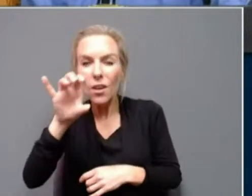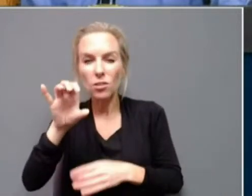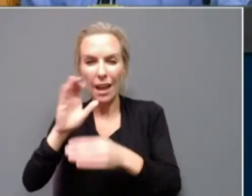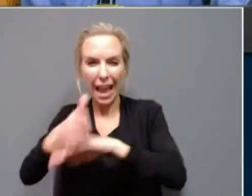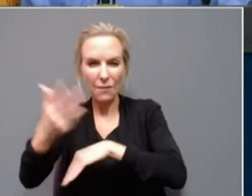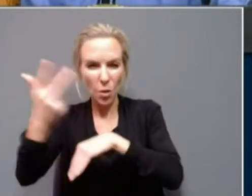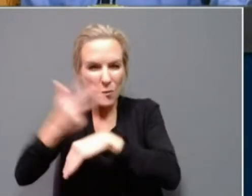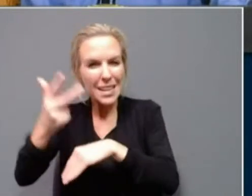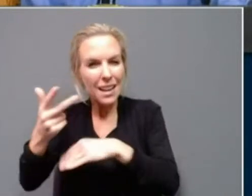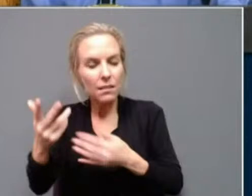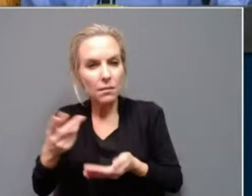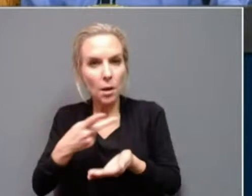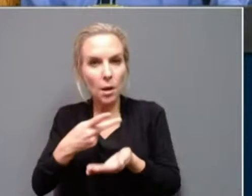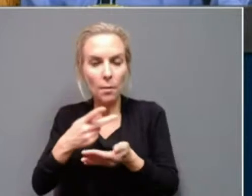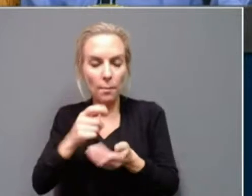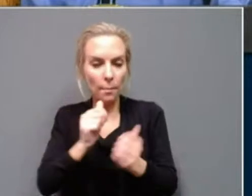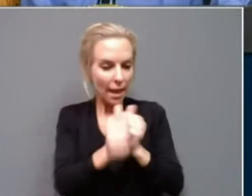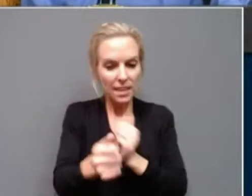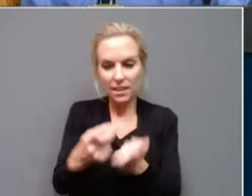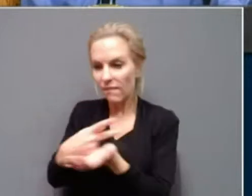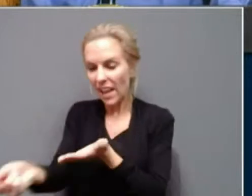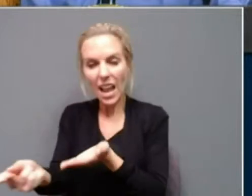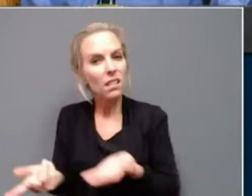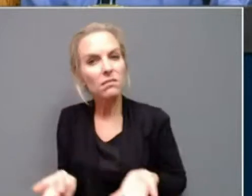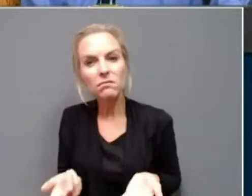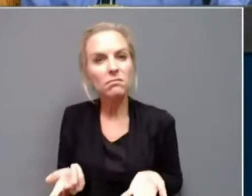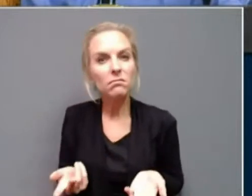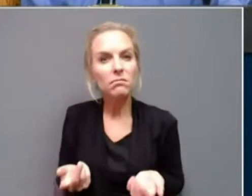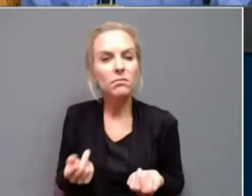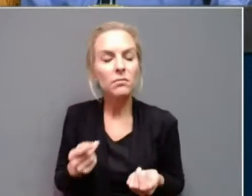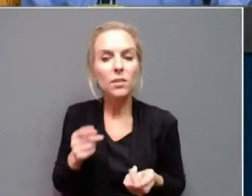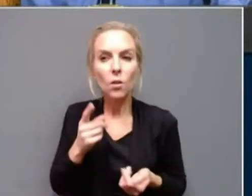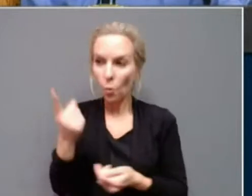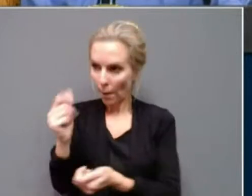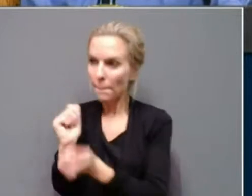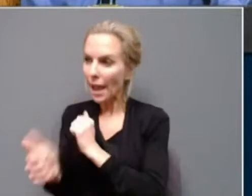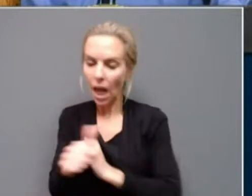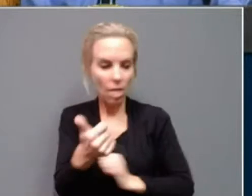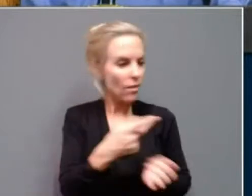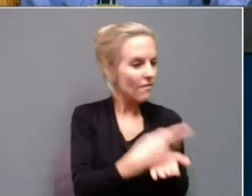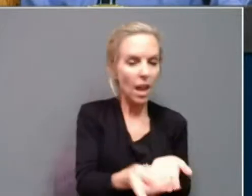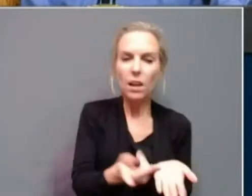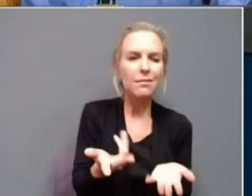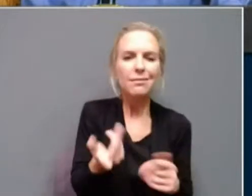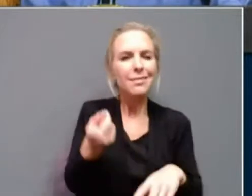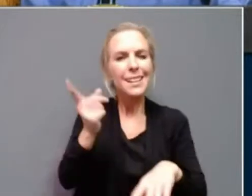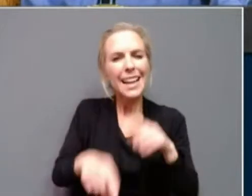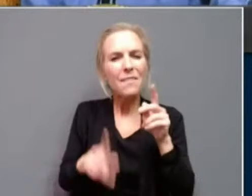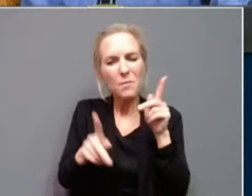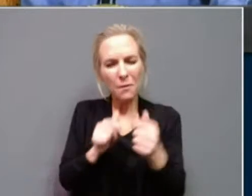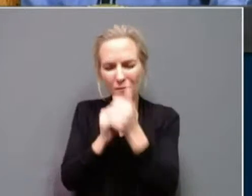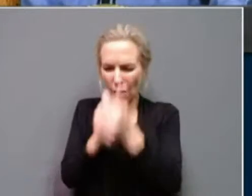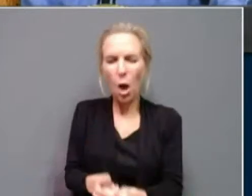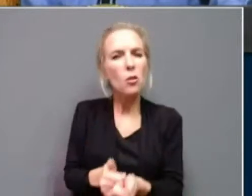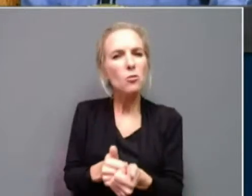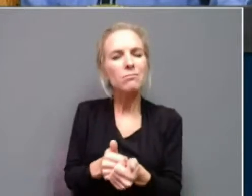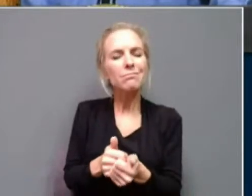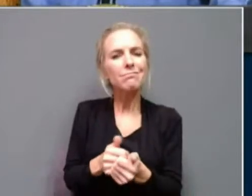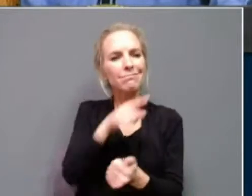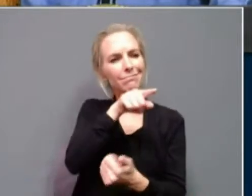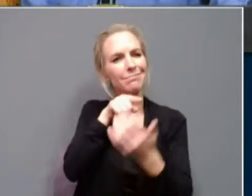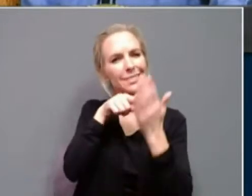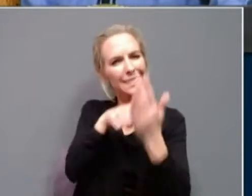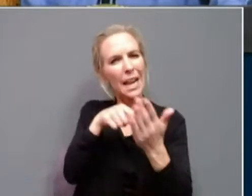Pass-fail exam, one passed, the other failed. We can't have people following an example of